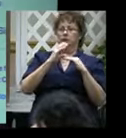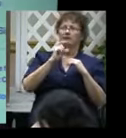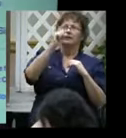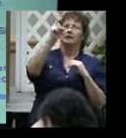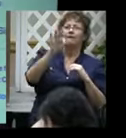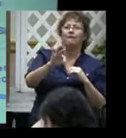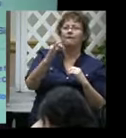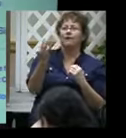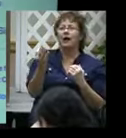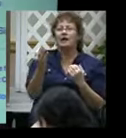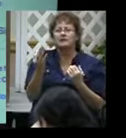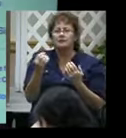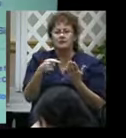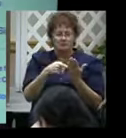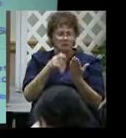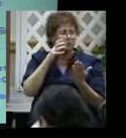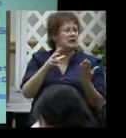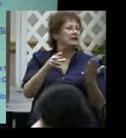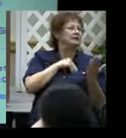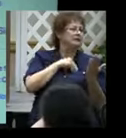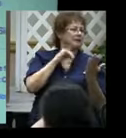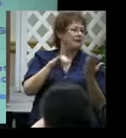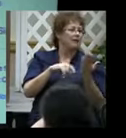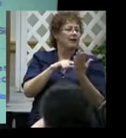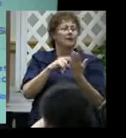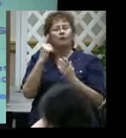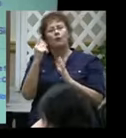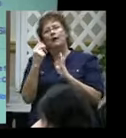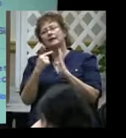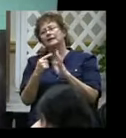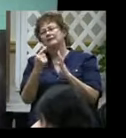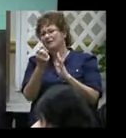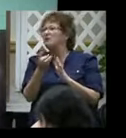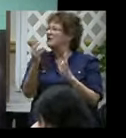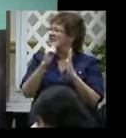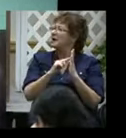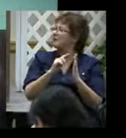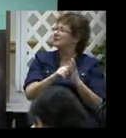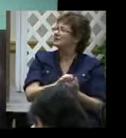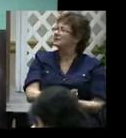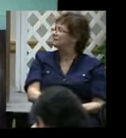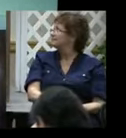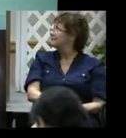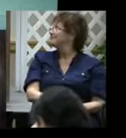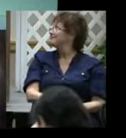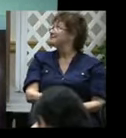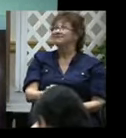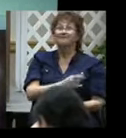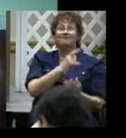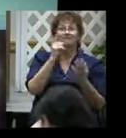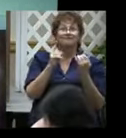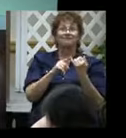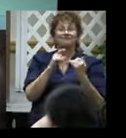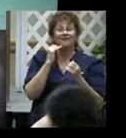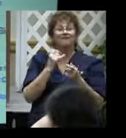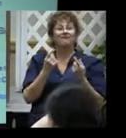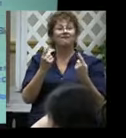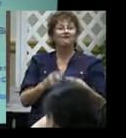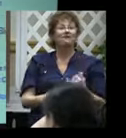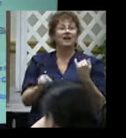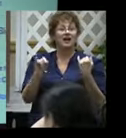agency in France. So that's an example of... and then finally, sometimes I'm